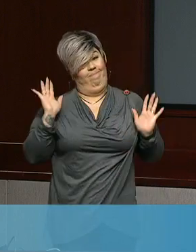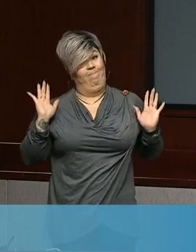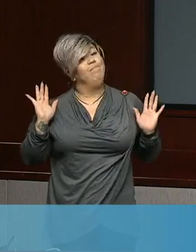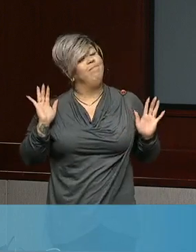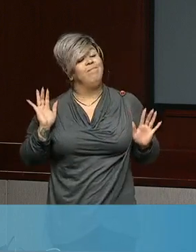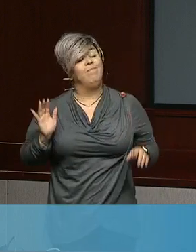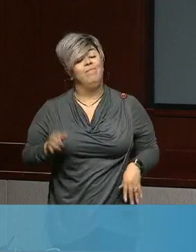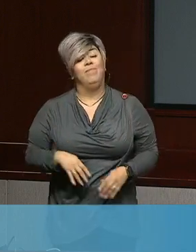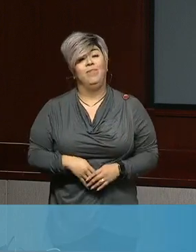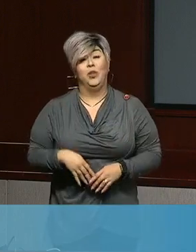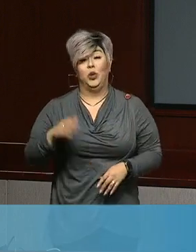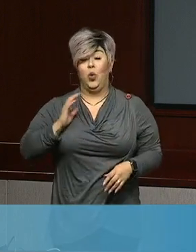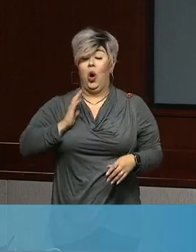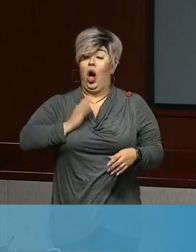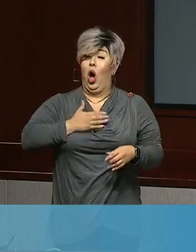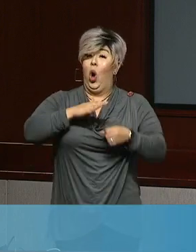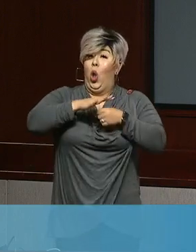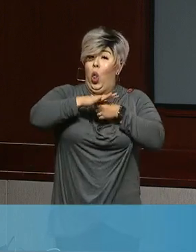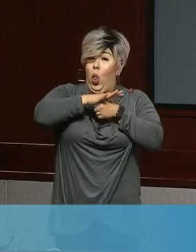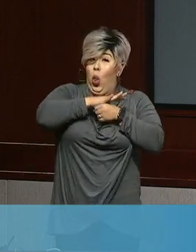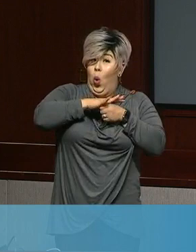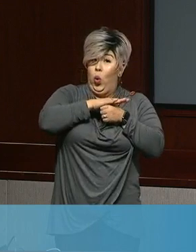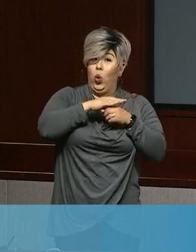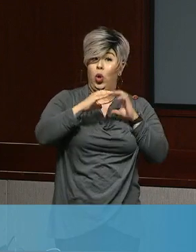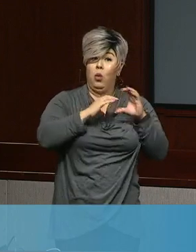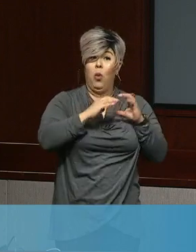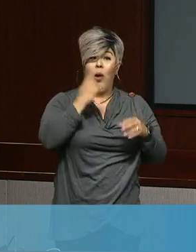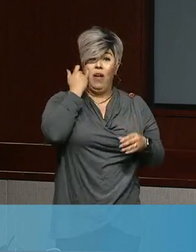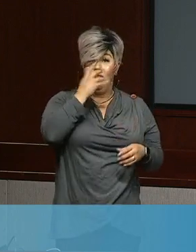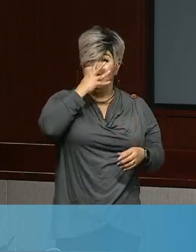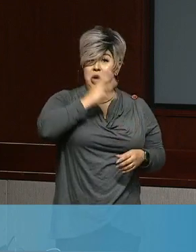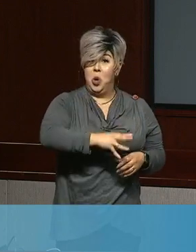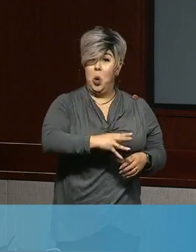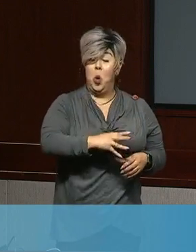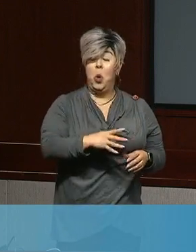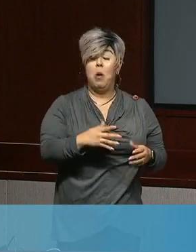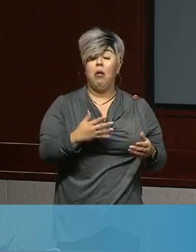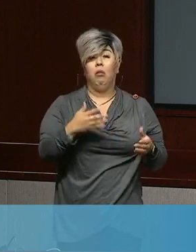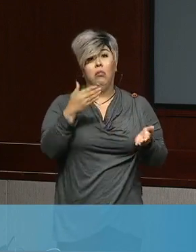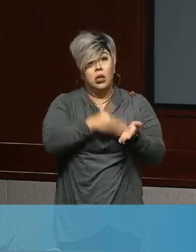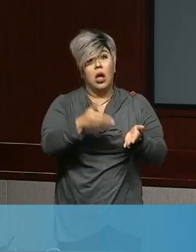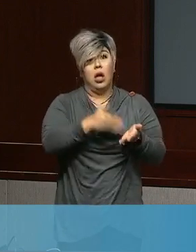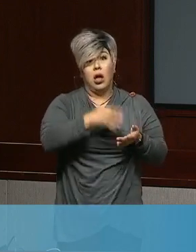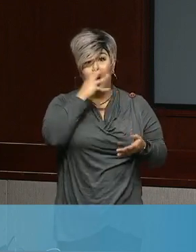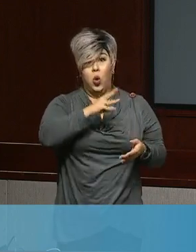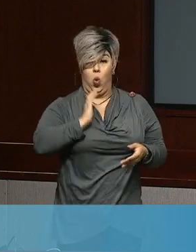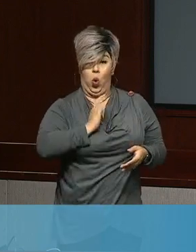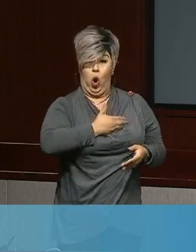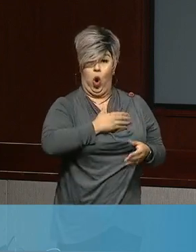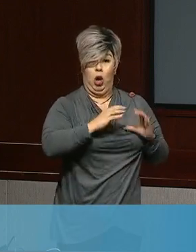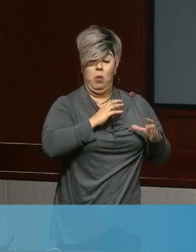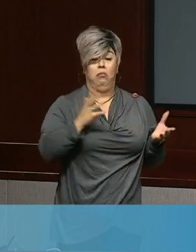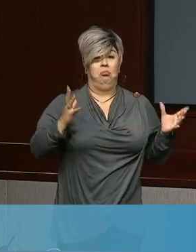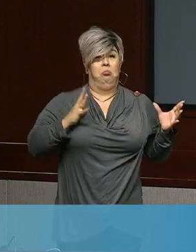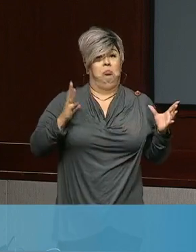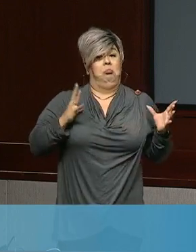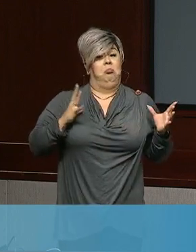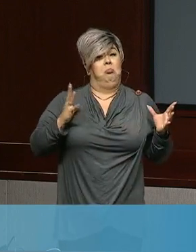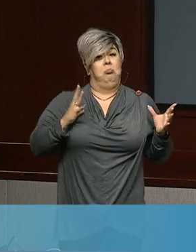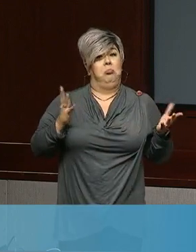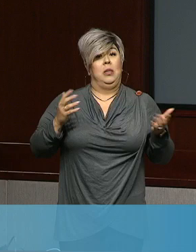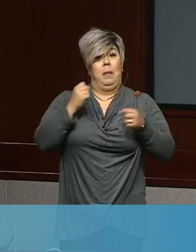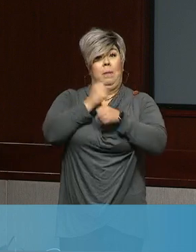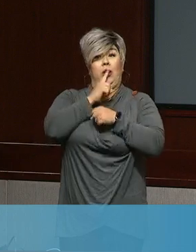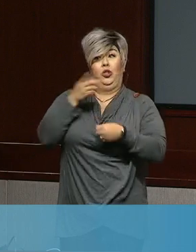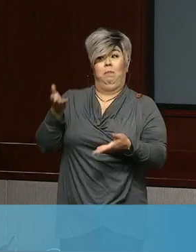Where our local communications fail, if they're repeated, then we reserve the right to make sure that the